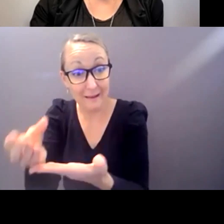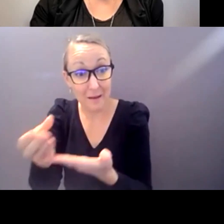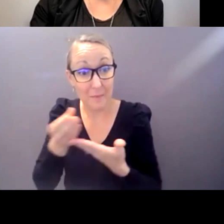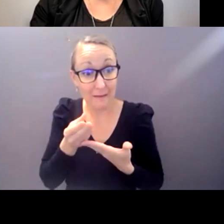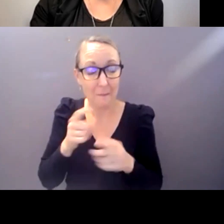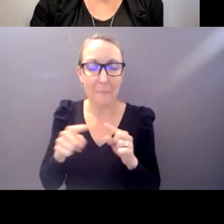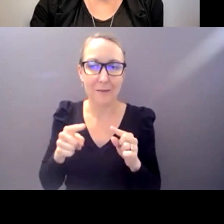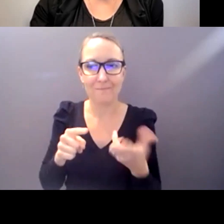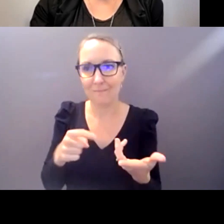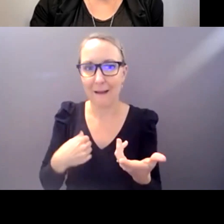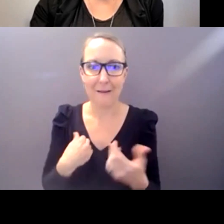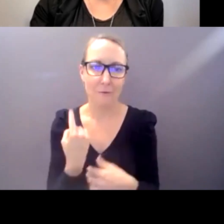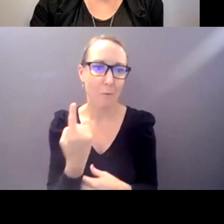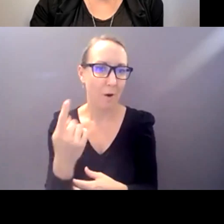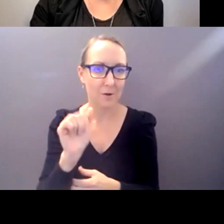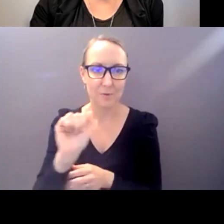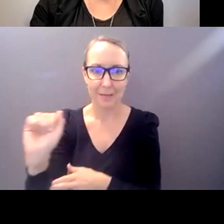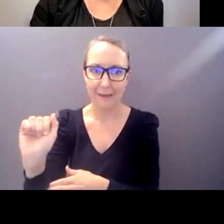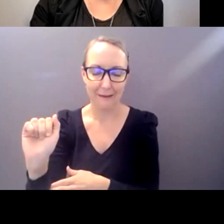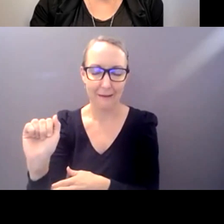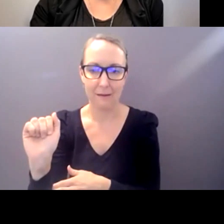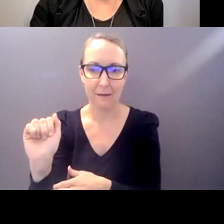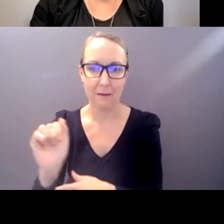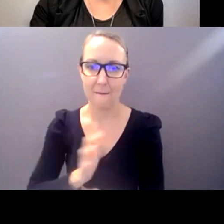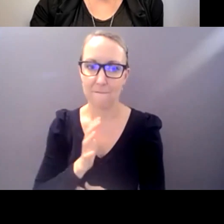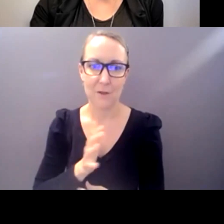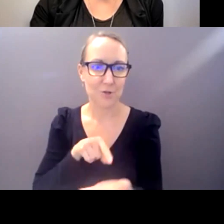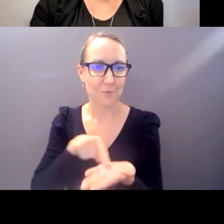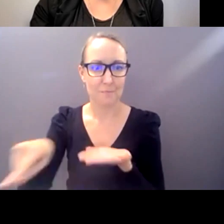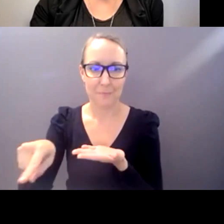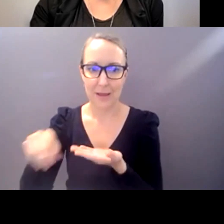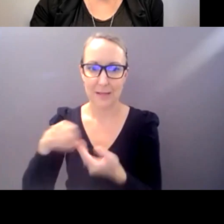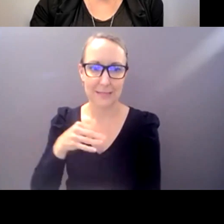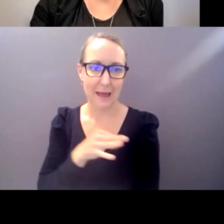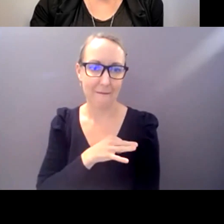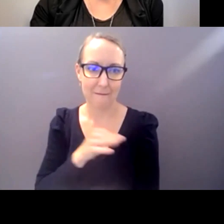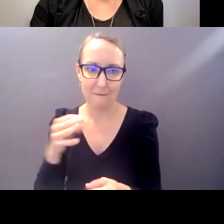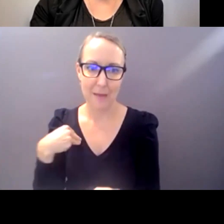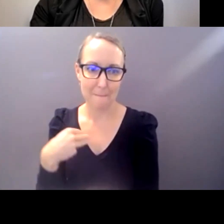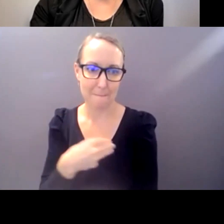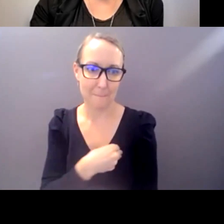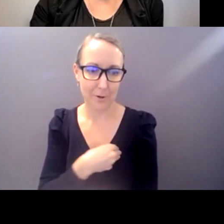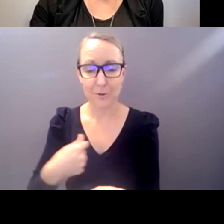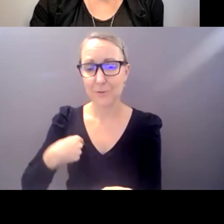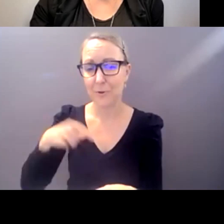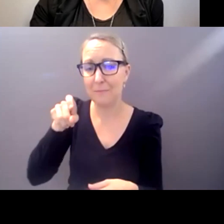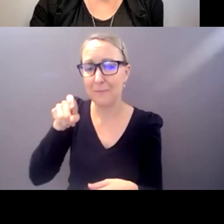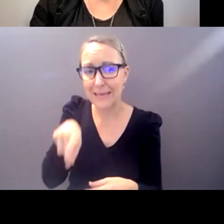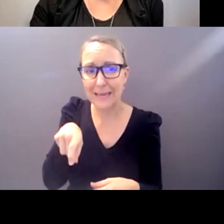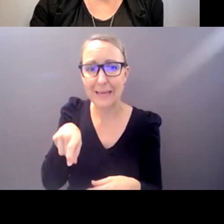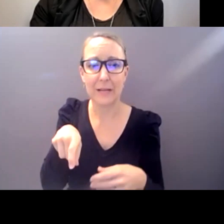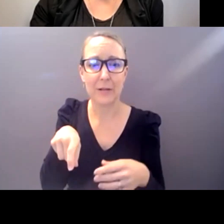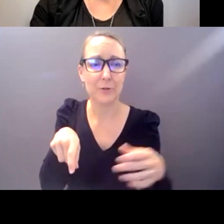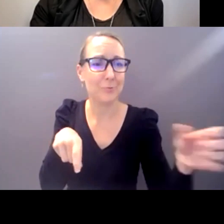have one AAA official paid staff member. And so I'm having to pull on all kinds of different